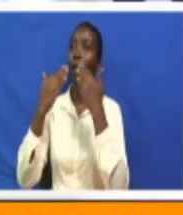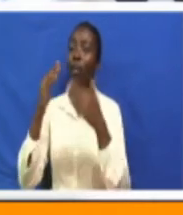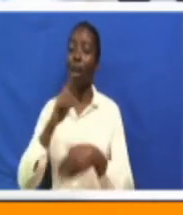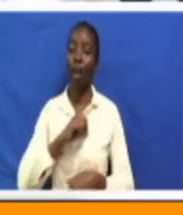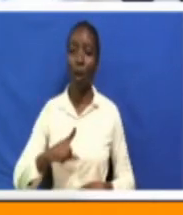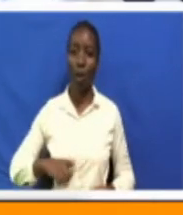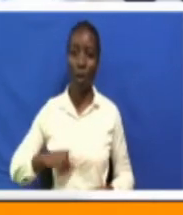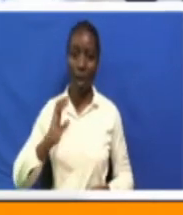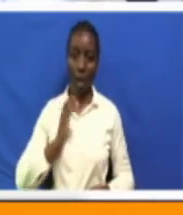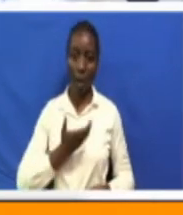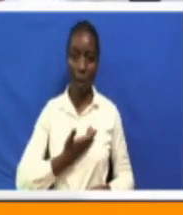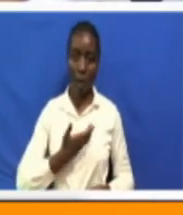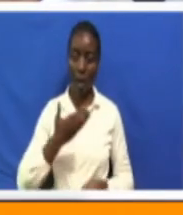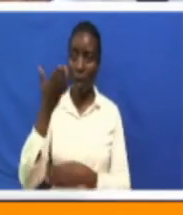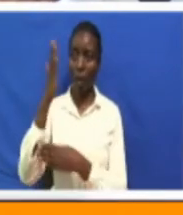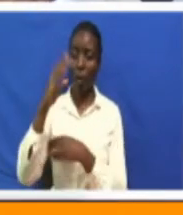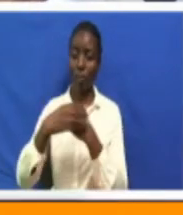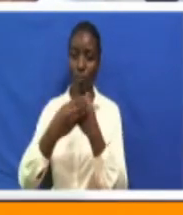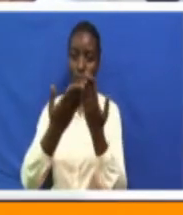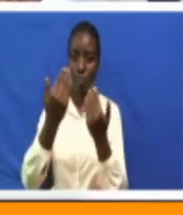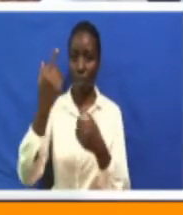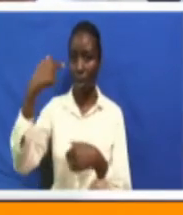way too